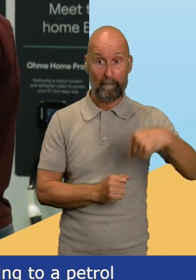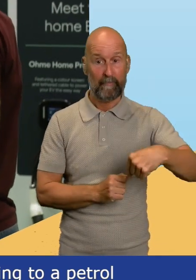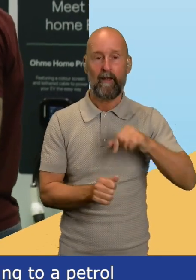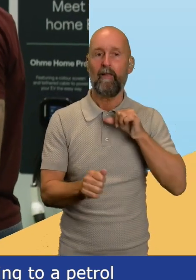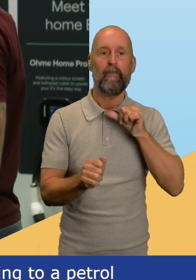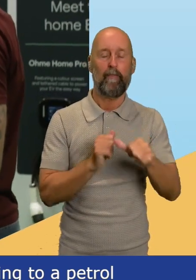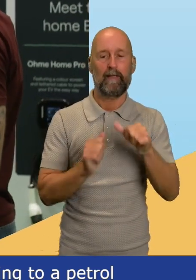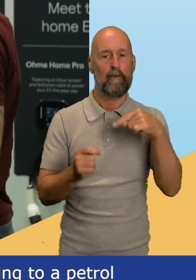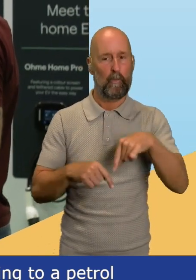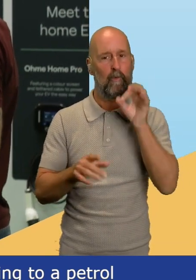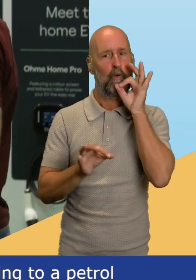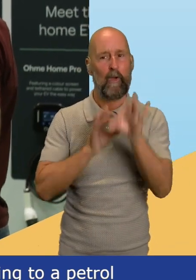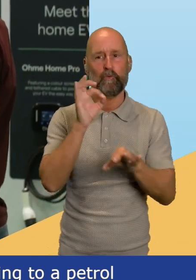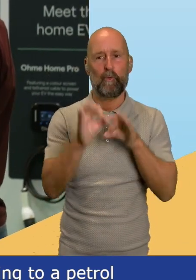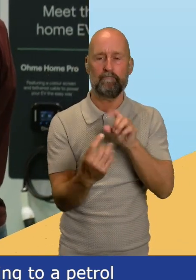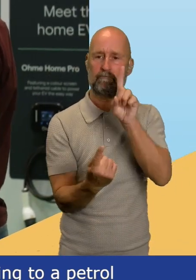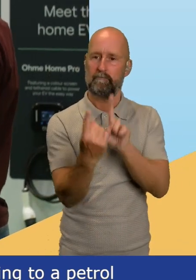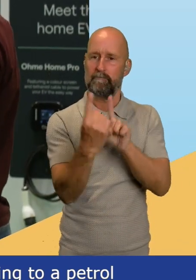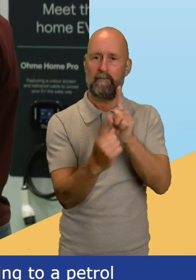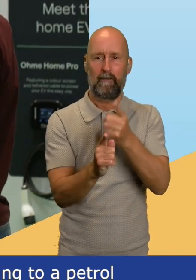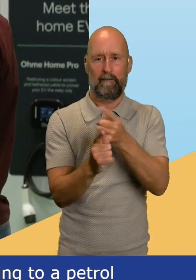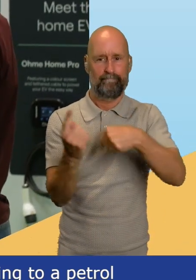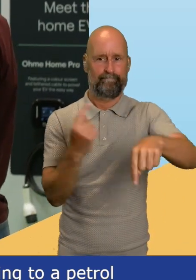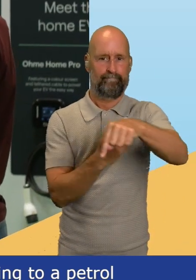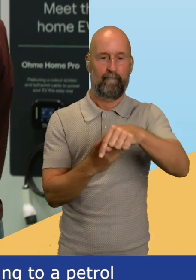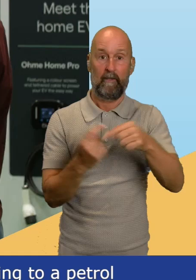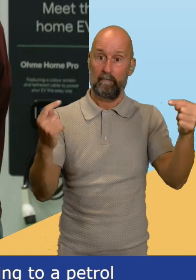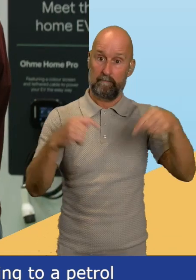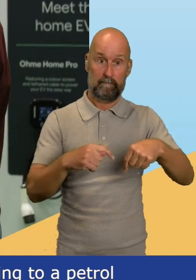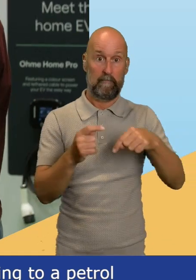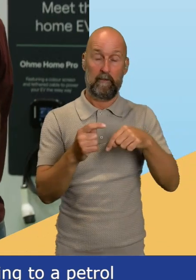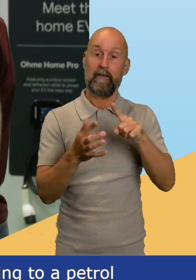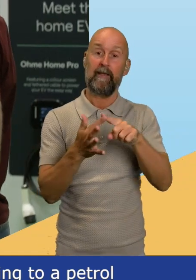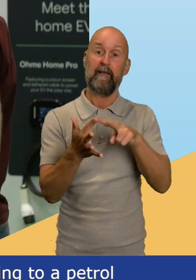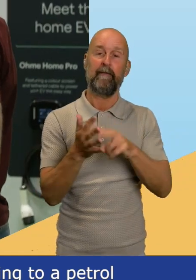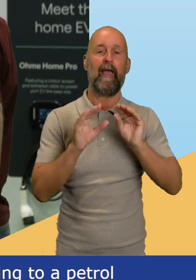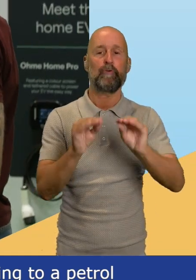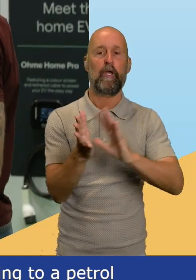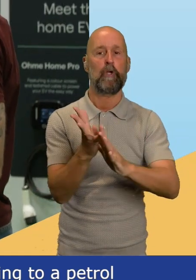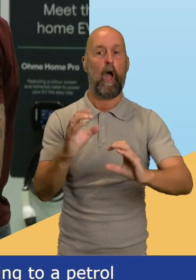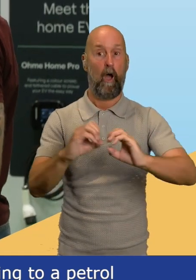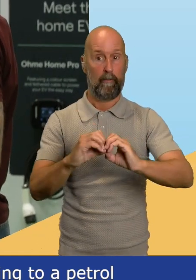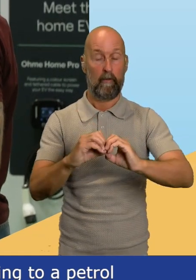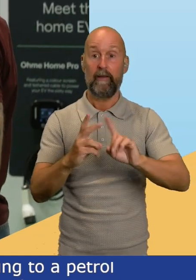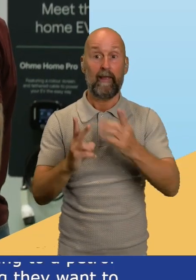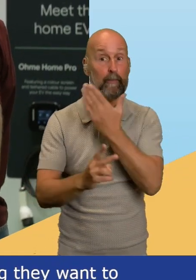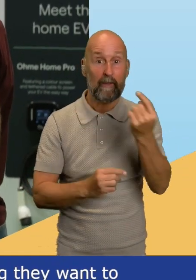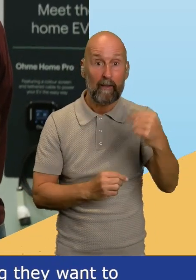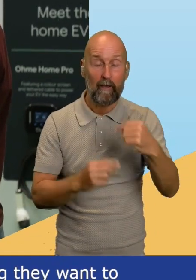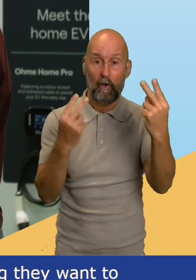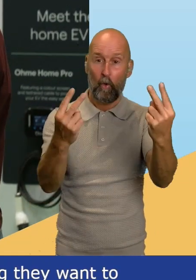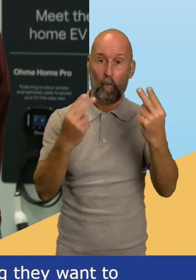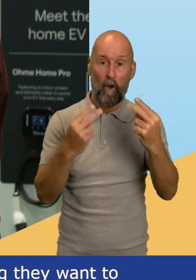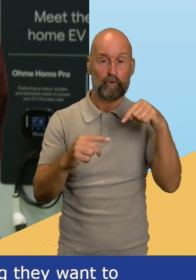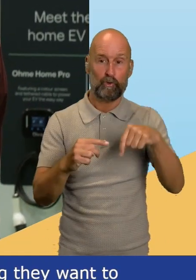your questions answered one-on-one, speaking to somebody. So if you're at the show, come to the EV Education Hub. If you're not here, or you're watching this video on